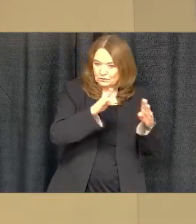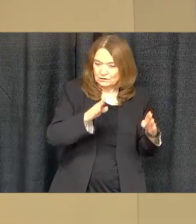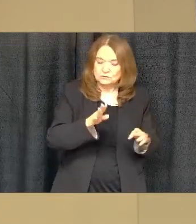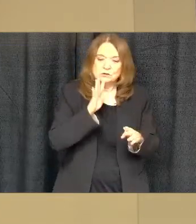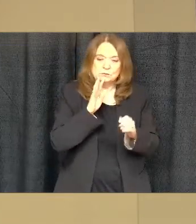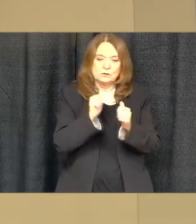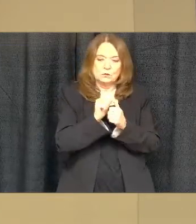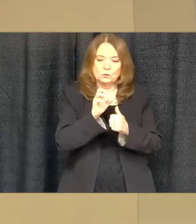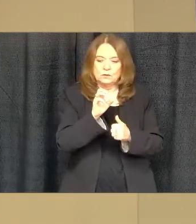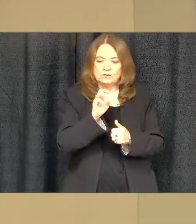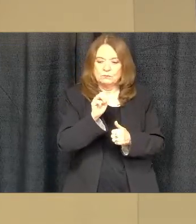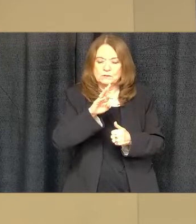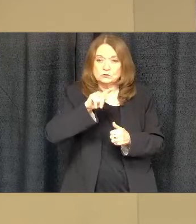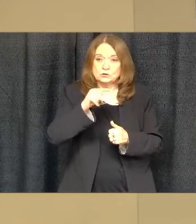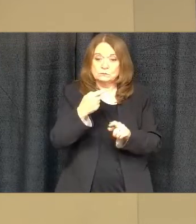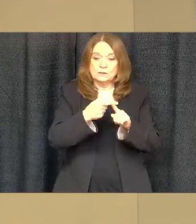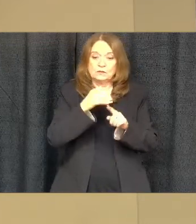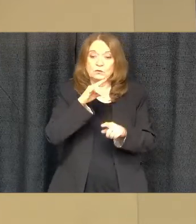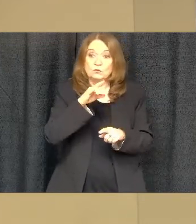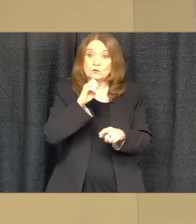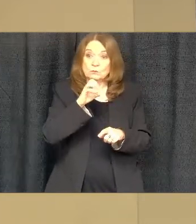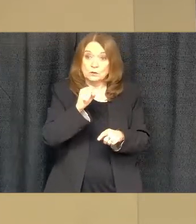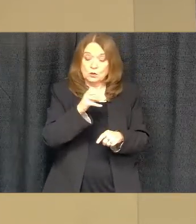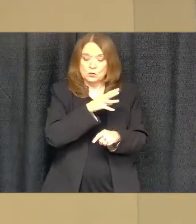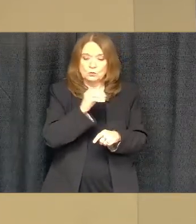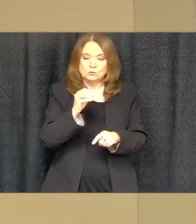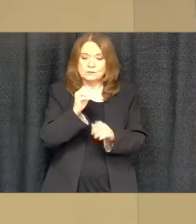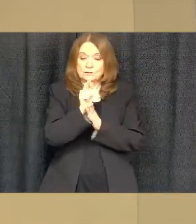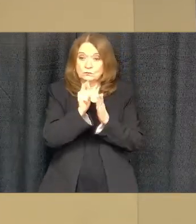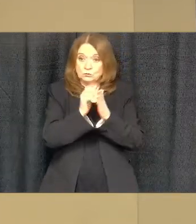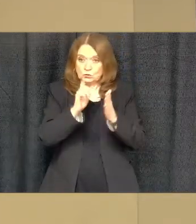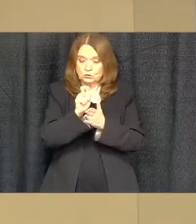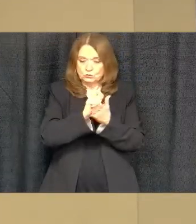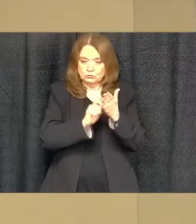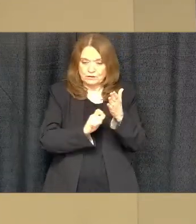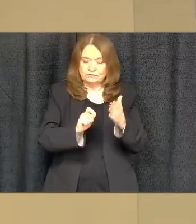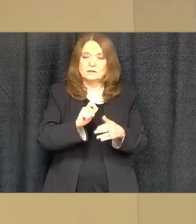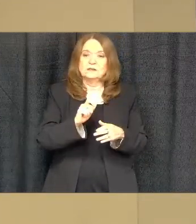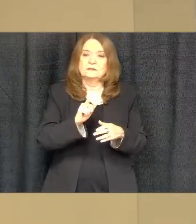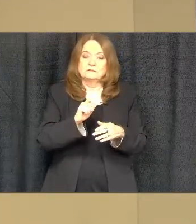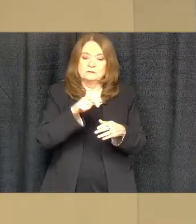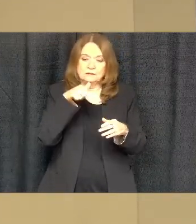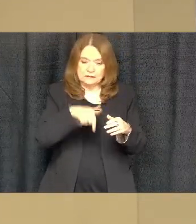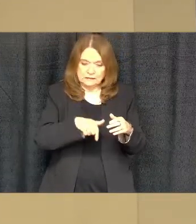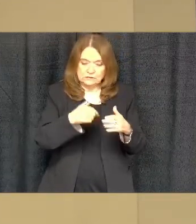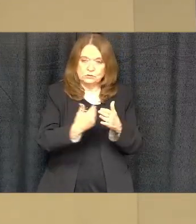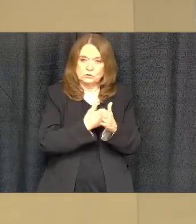from Codes. Mr. Baker drafted the ordinance, and I am proposing that